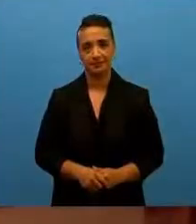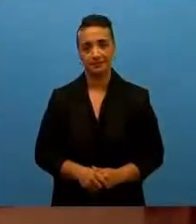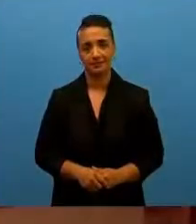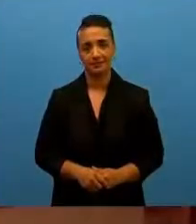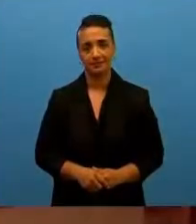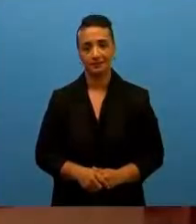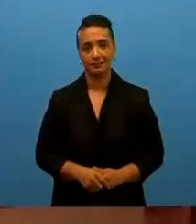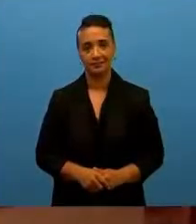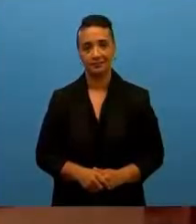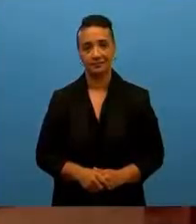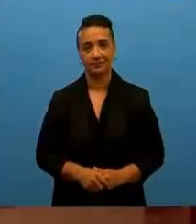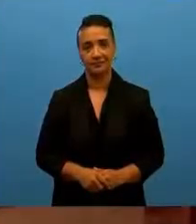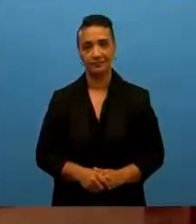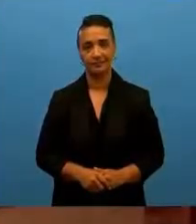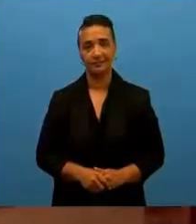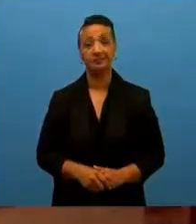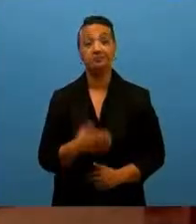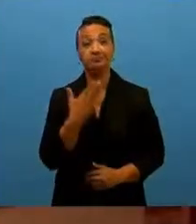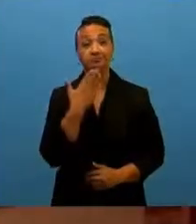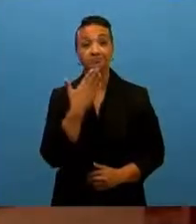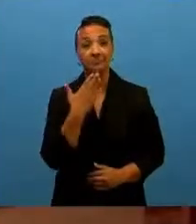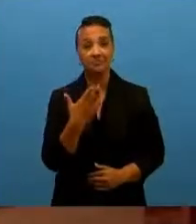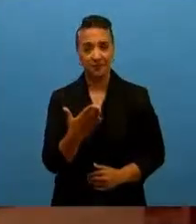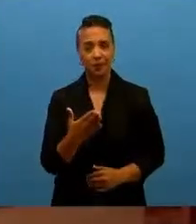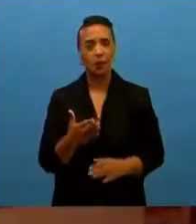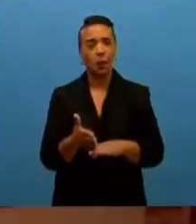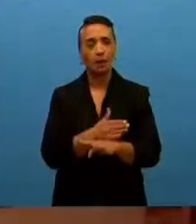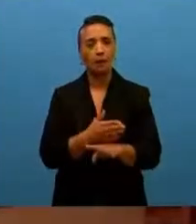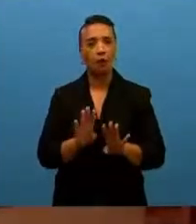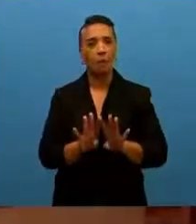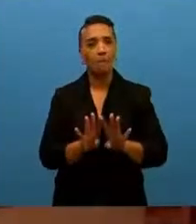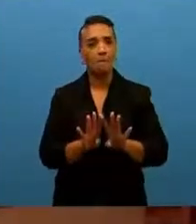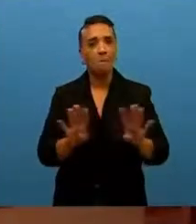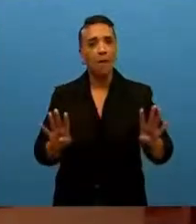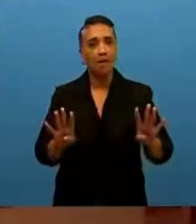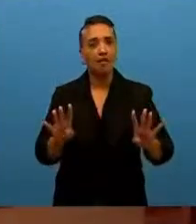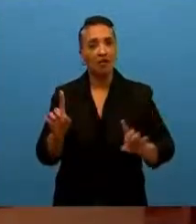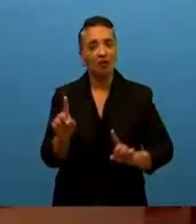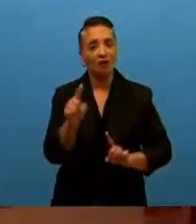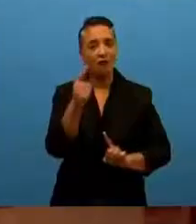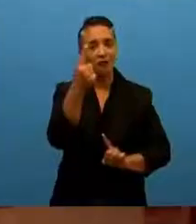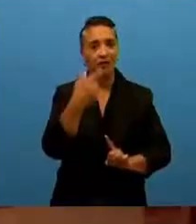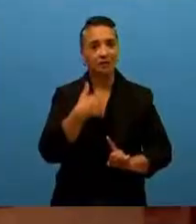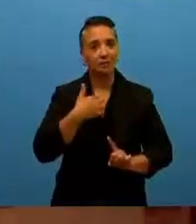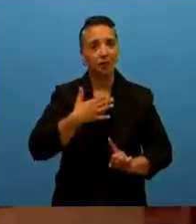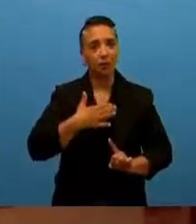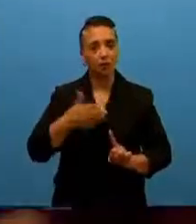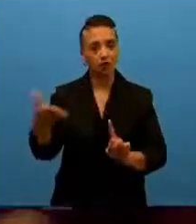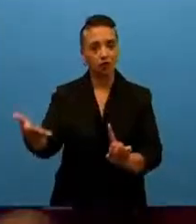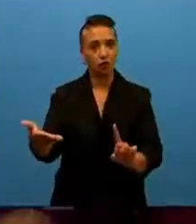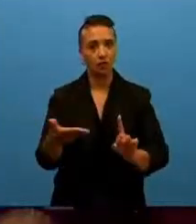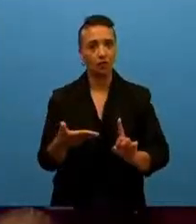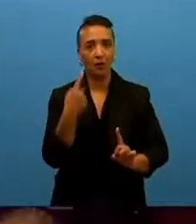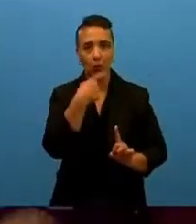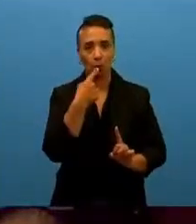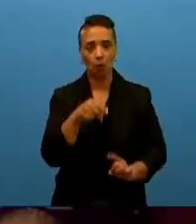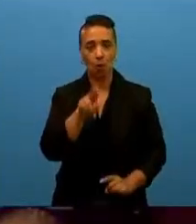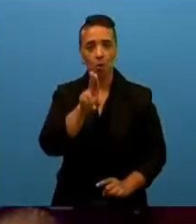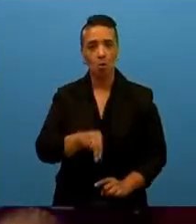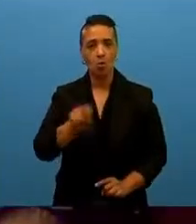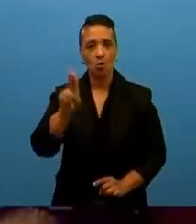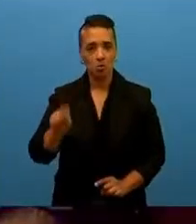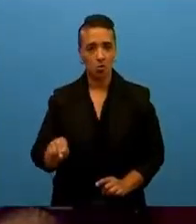Thank you very much. Before we move on to the panelists, I would like to invite the representative of Norway